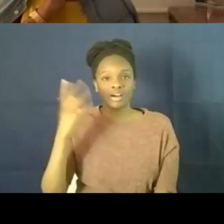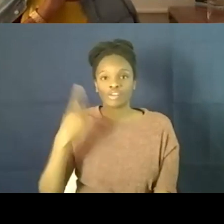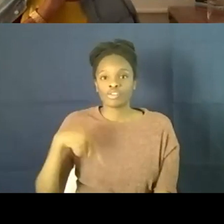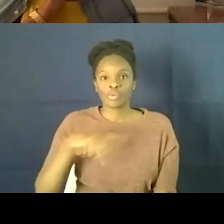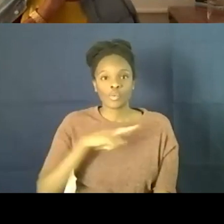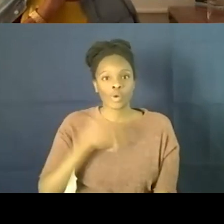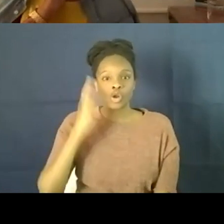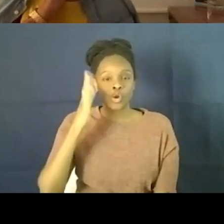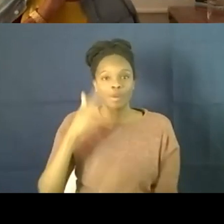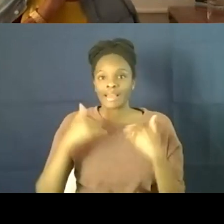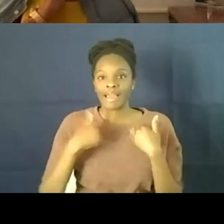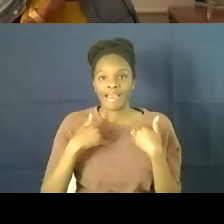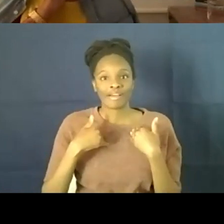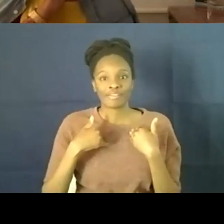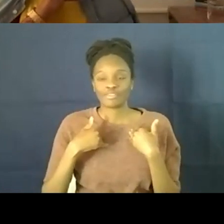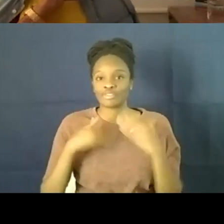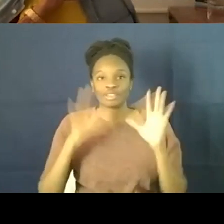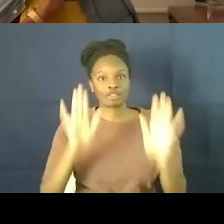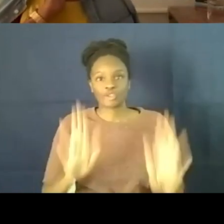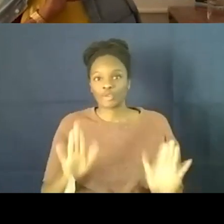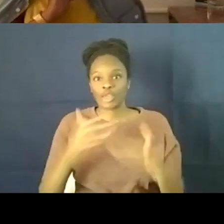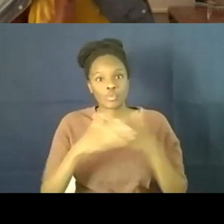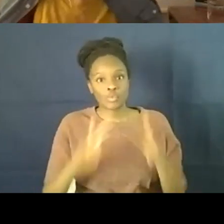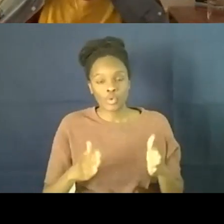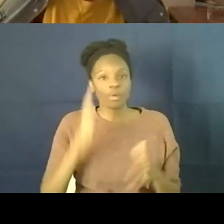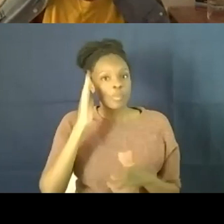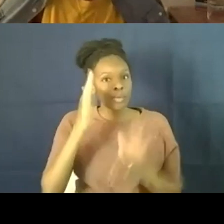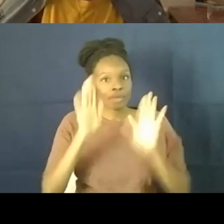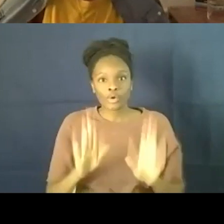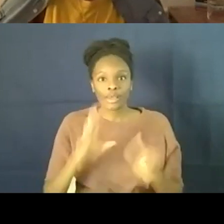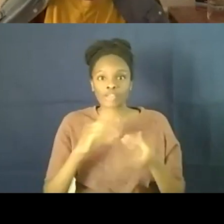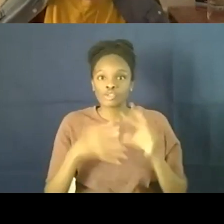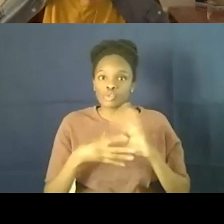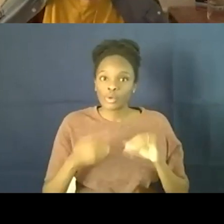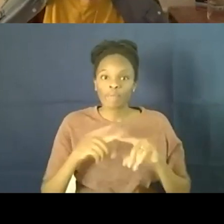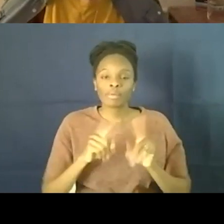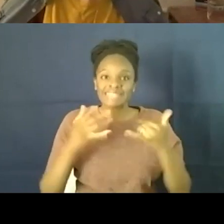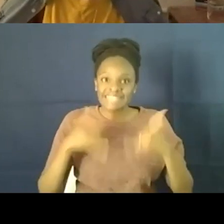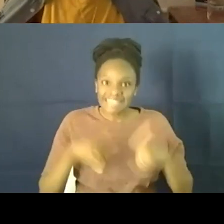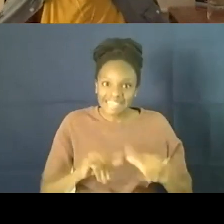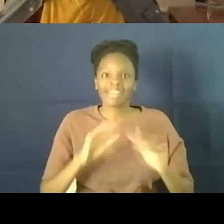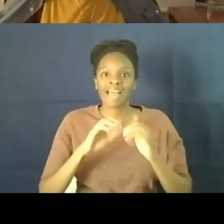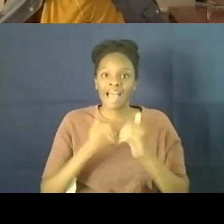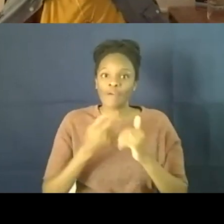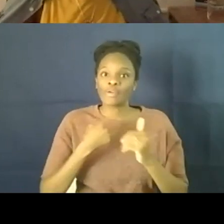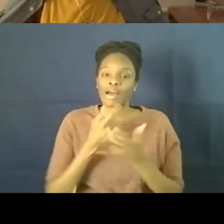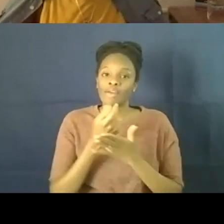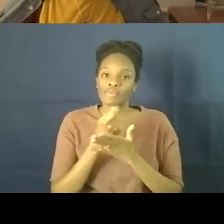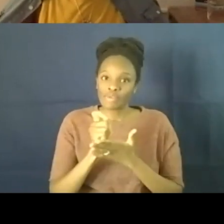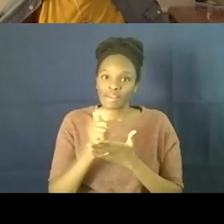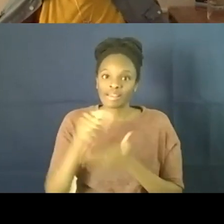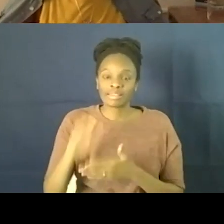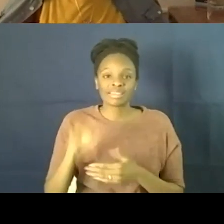we're going to have like a great room and we're going to put it together and we're going to have a good story. But still, like, how do I do this? And I honestly, that whole